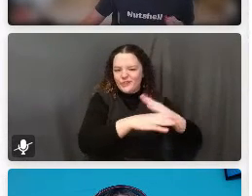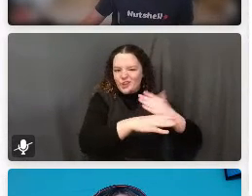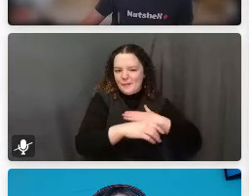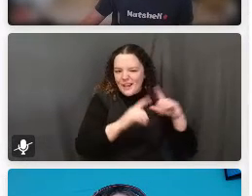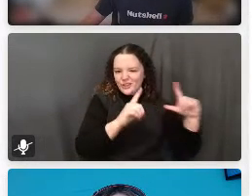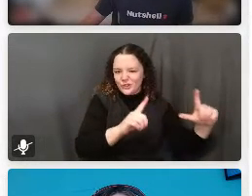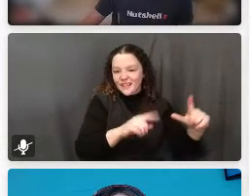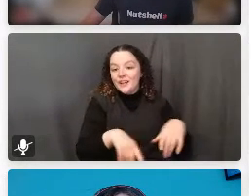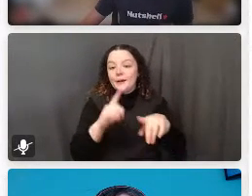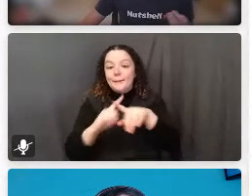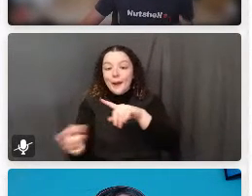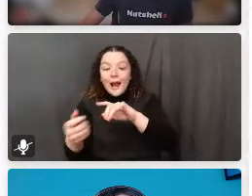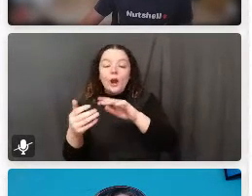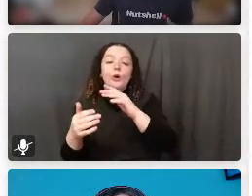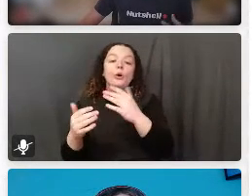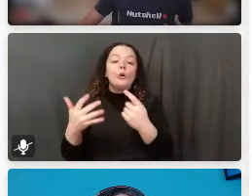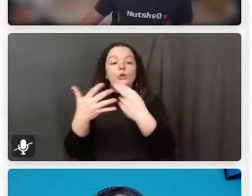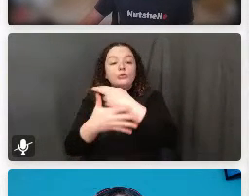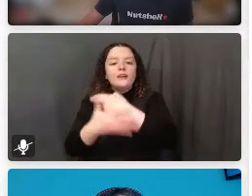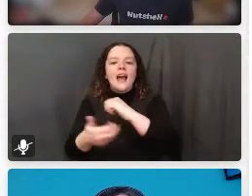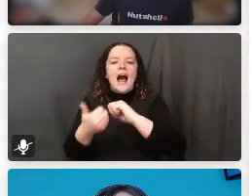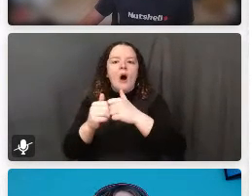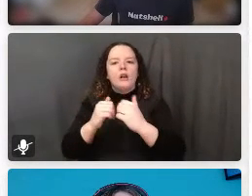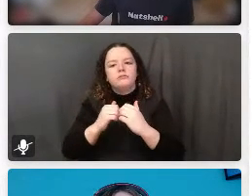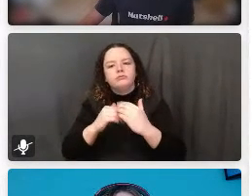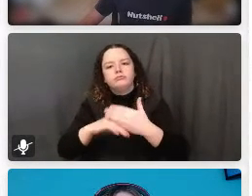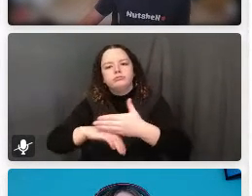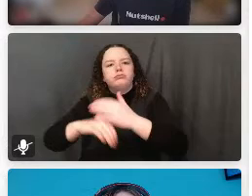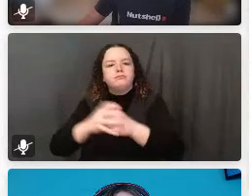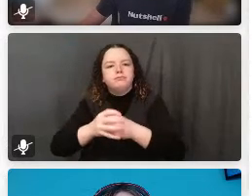to build successful audiences for your email campaigns.